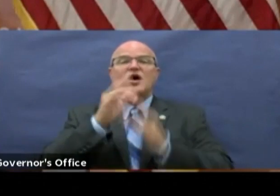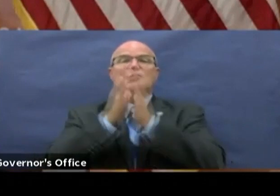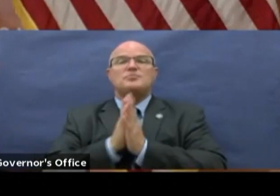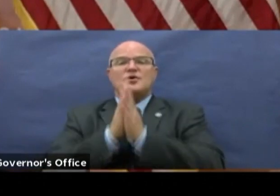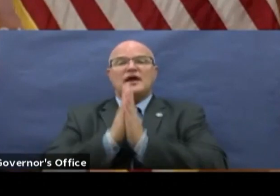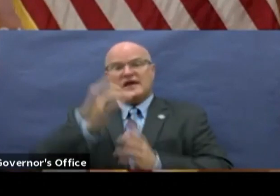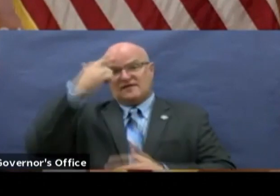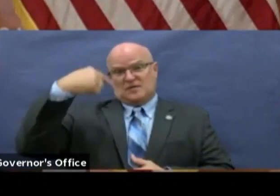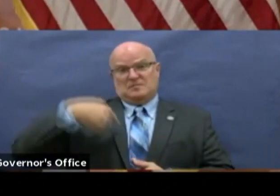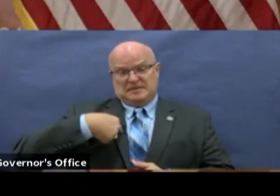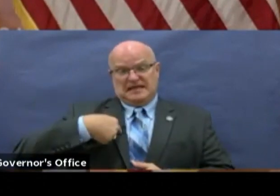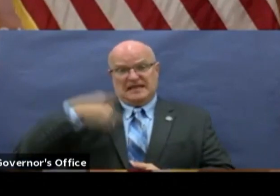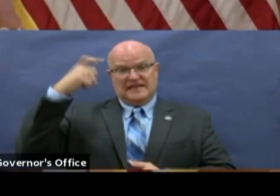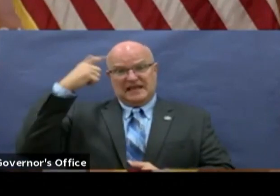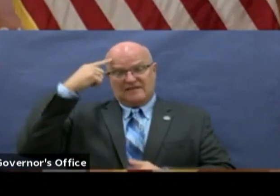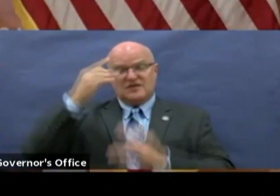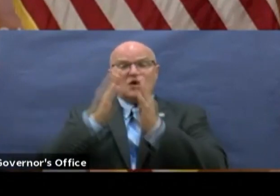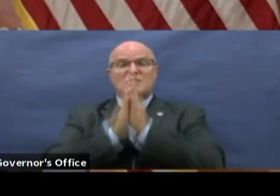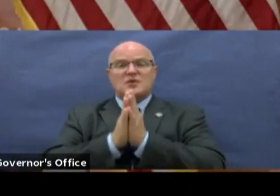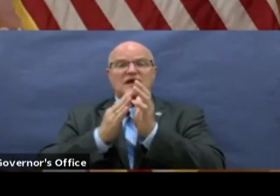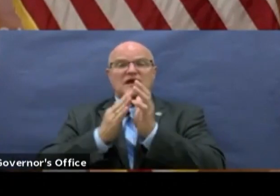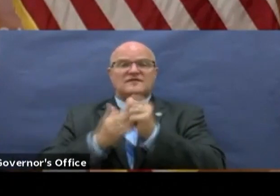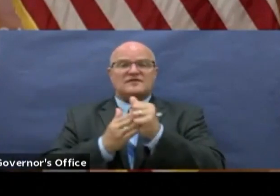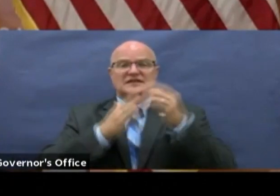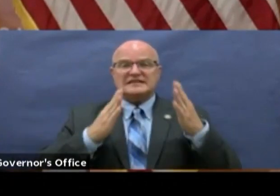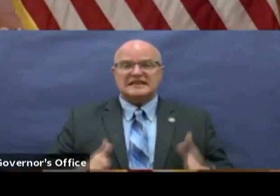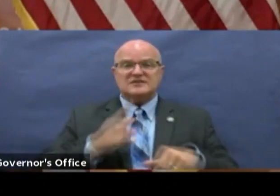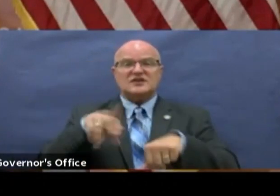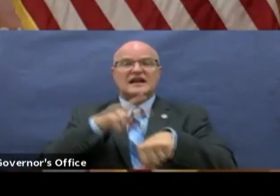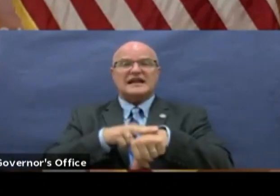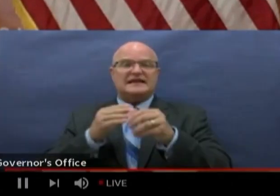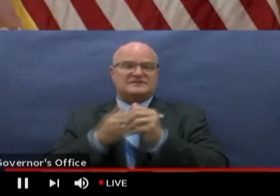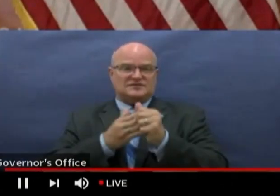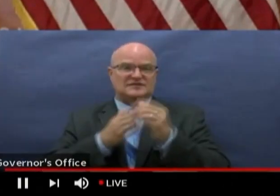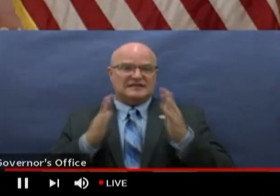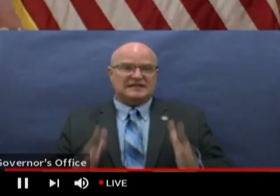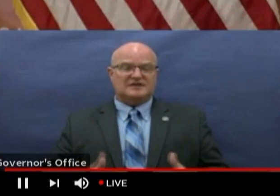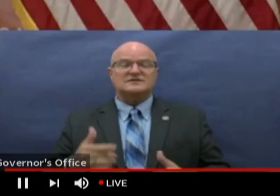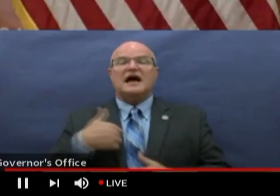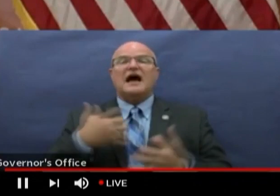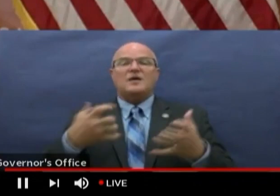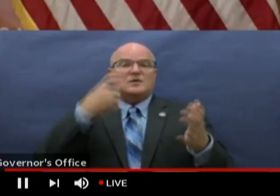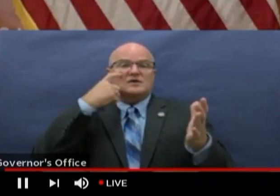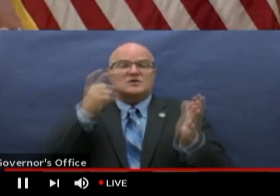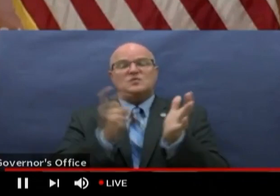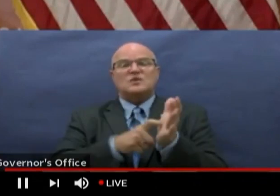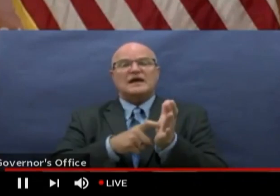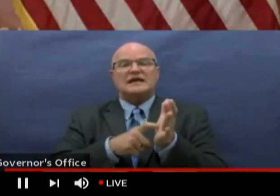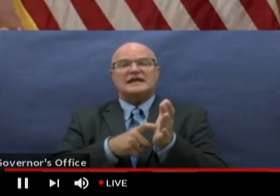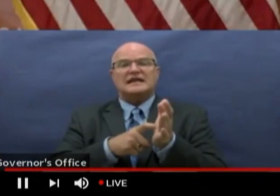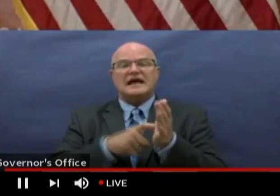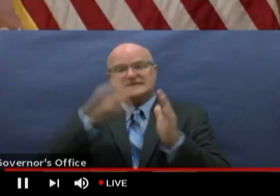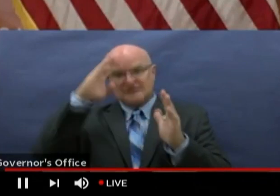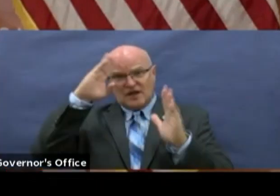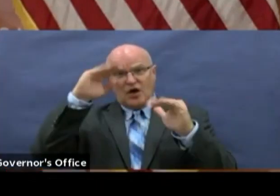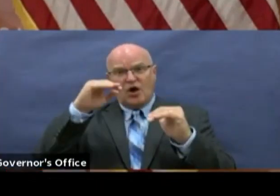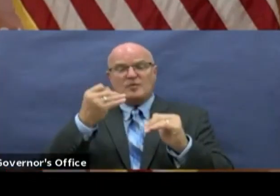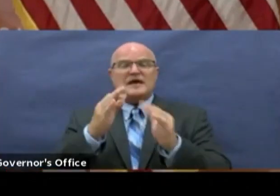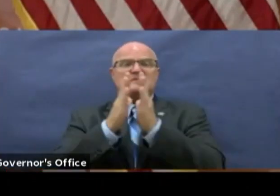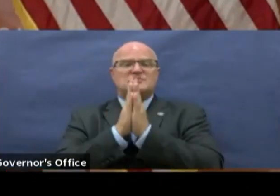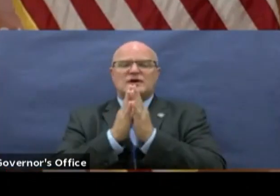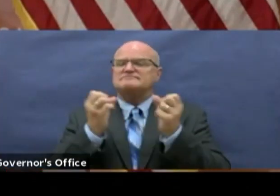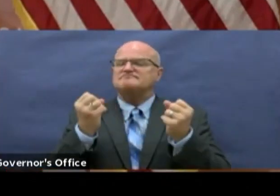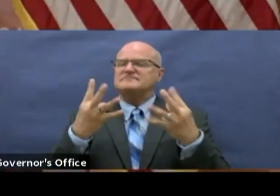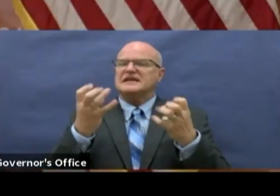praying for me, praying for our leaders, our national leaders. And so I wanted to recognize the hope and prayers of so